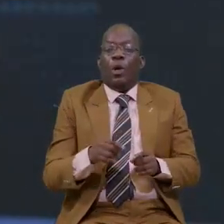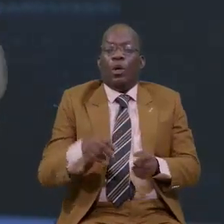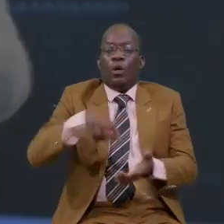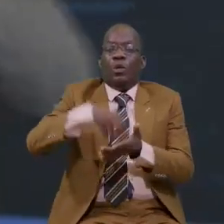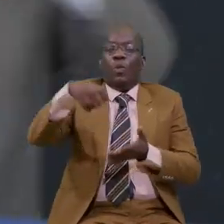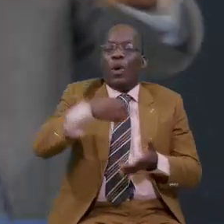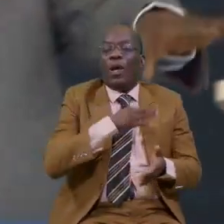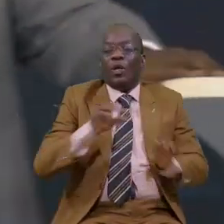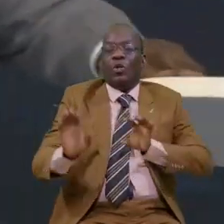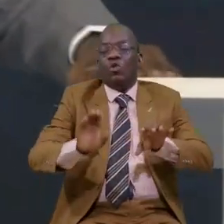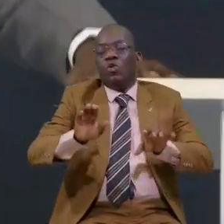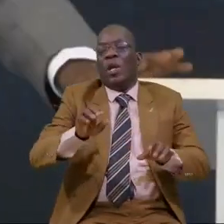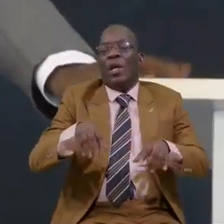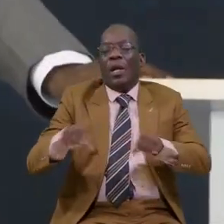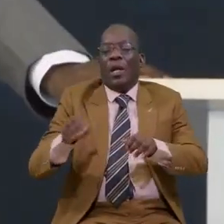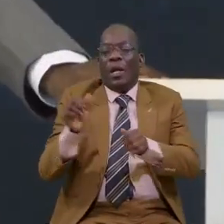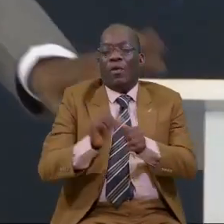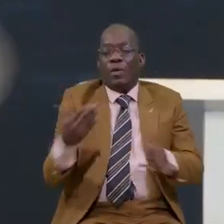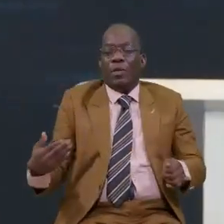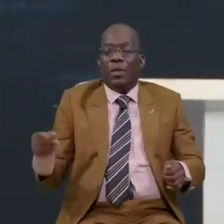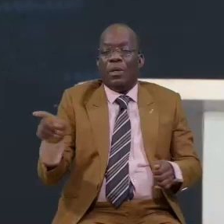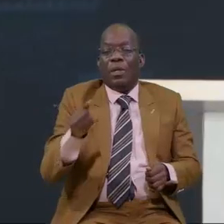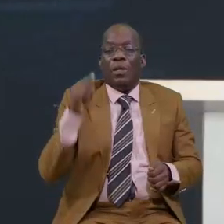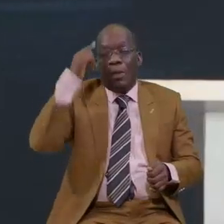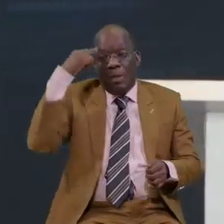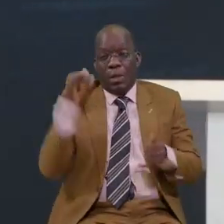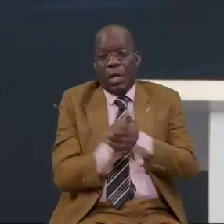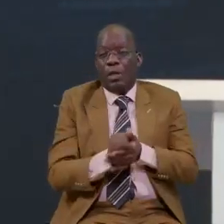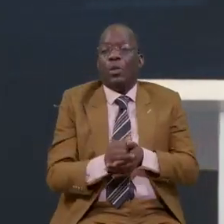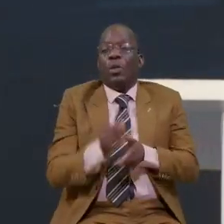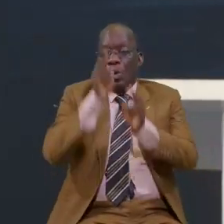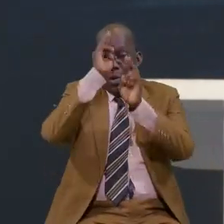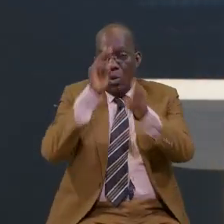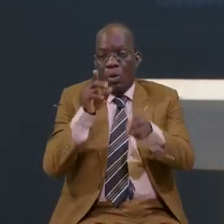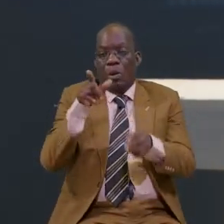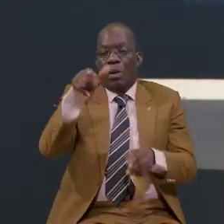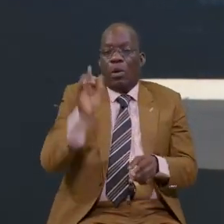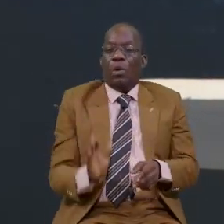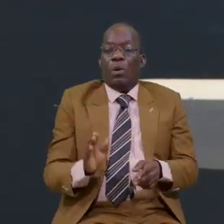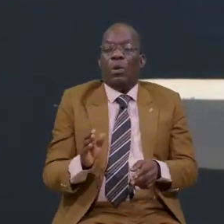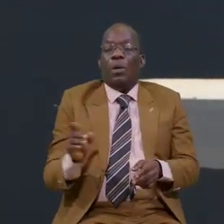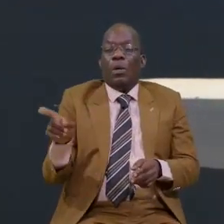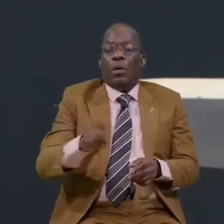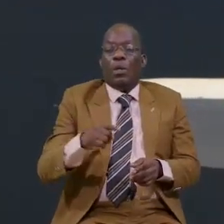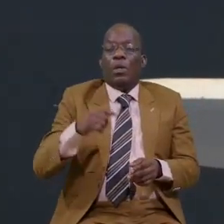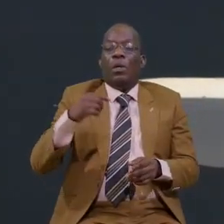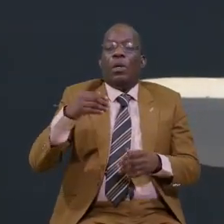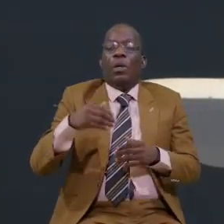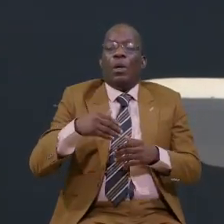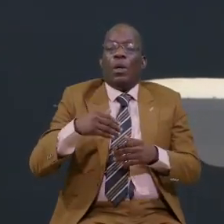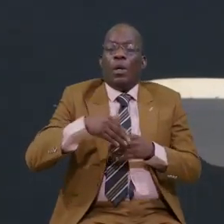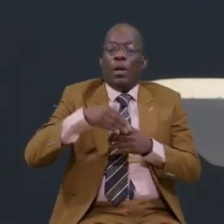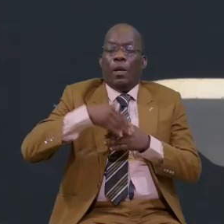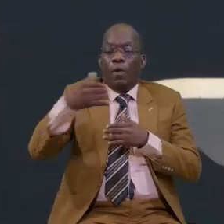and they think that that pleases God. And invite more sins of the flesh. And